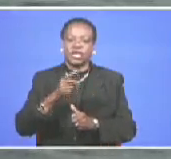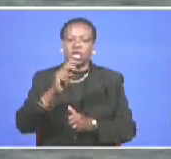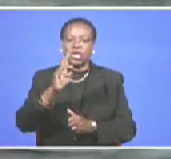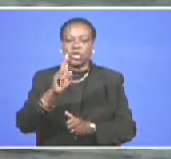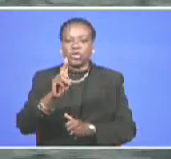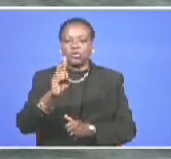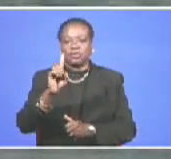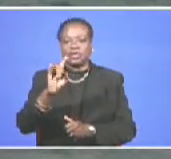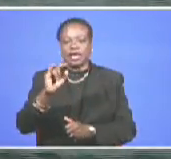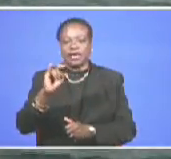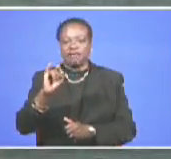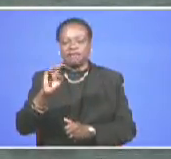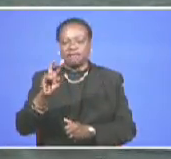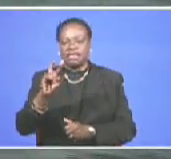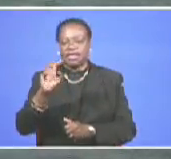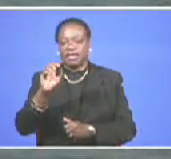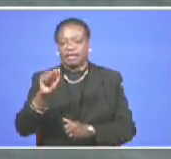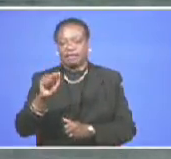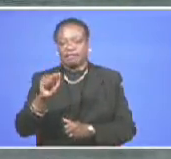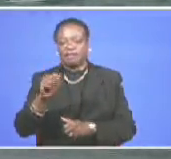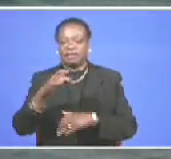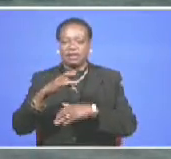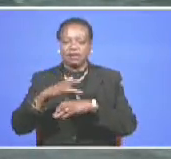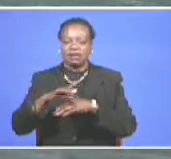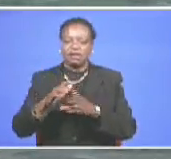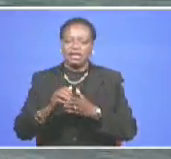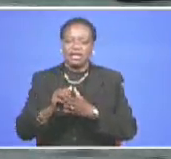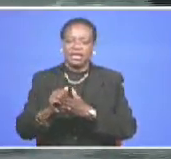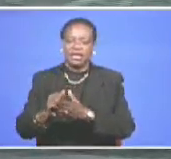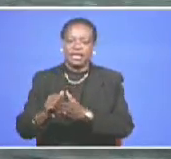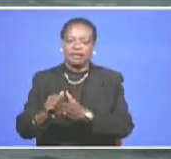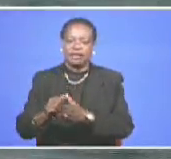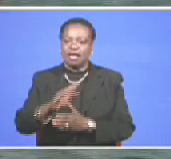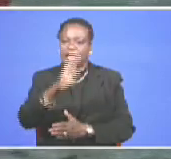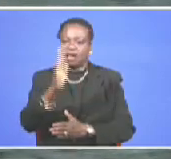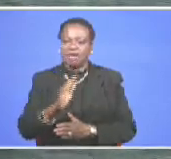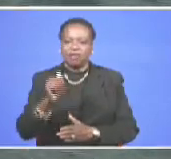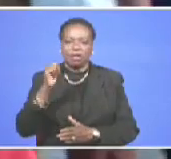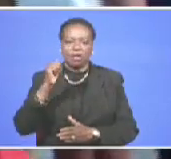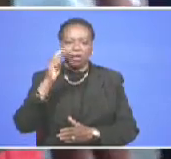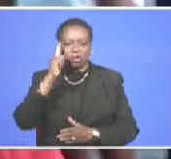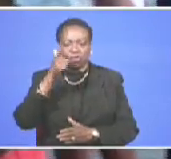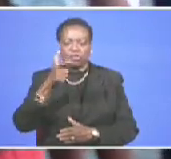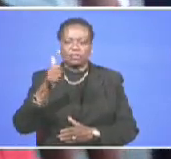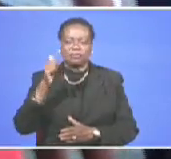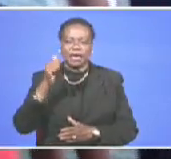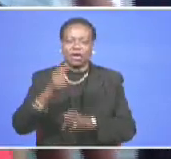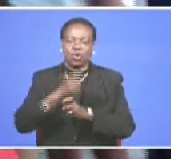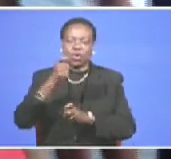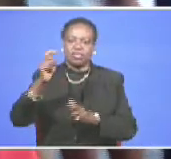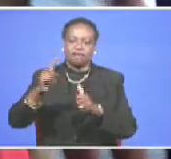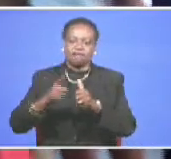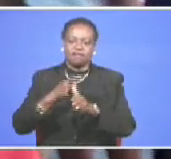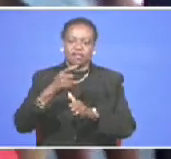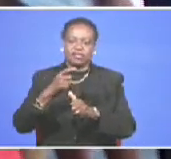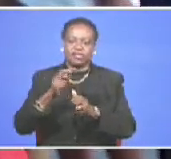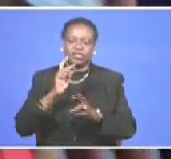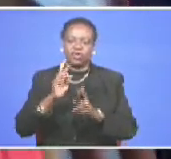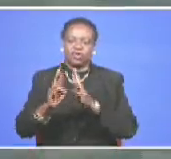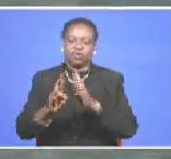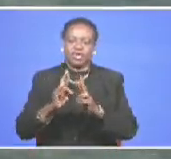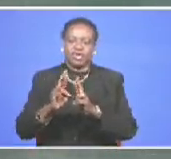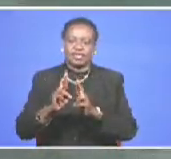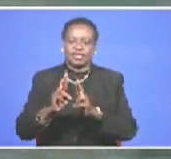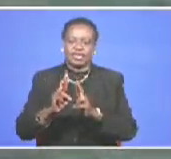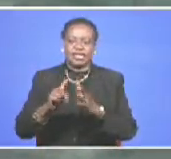an early lead, and she never looked back, winning the first series race. On a race, the start is very important, and we had a beautiful